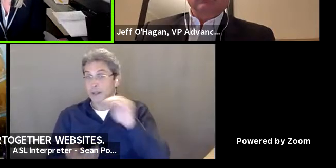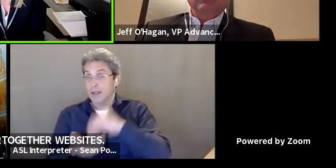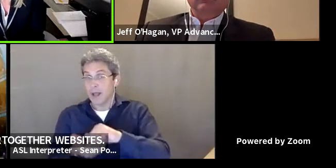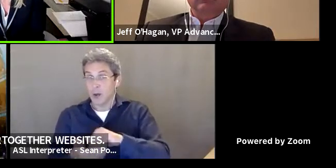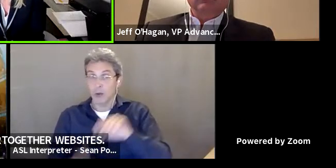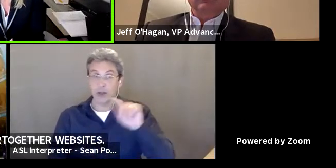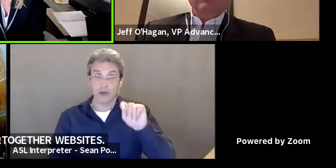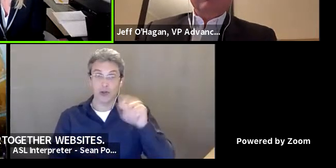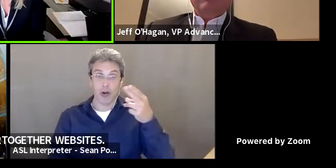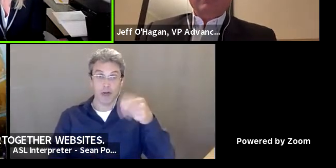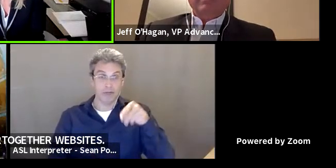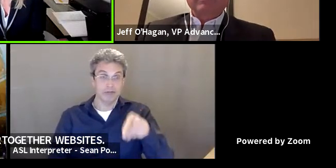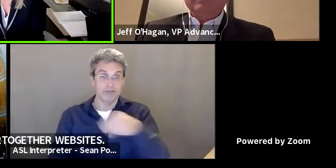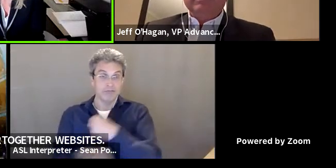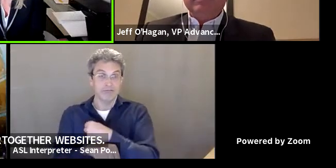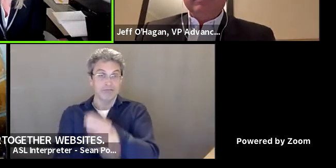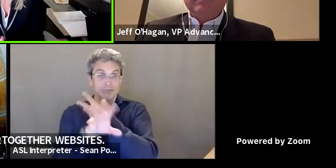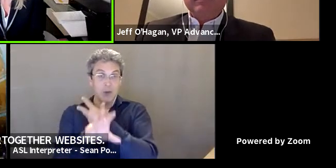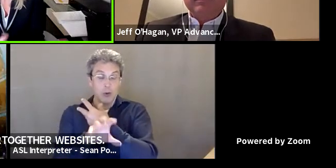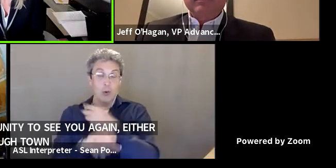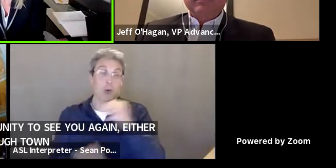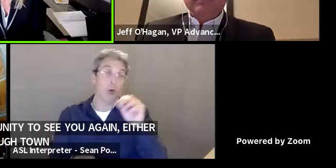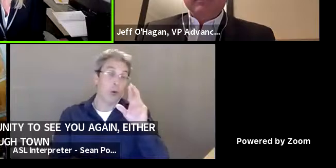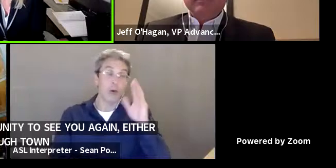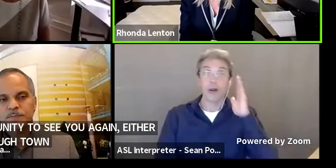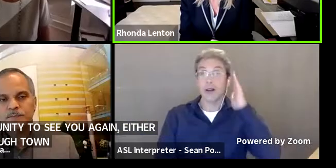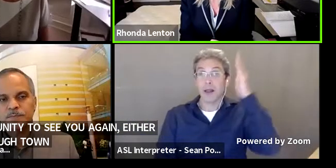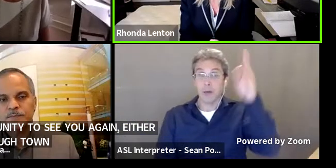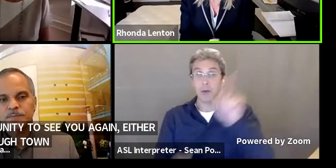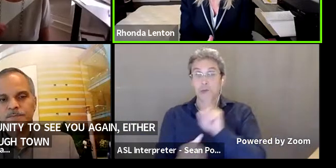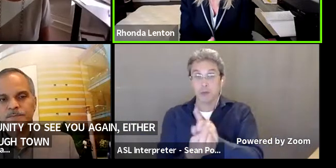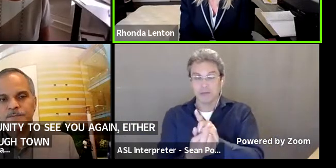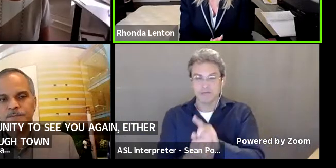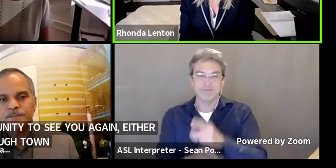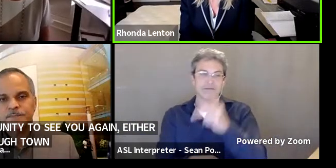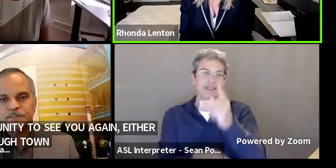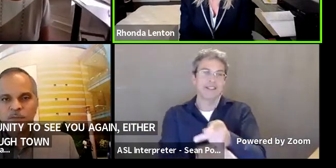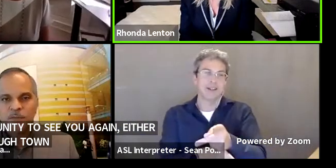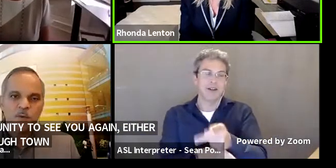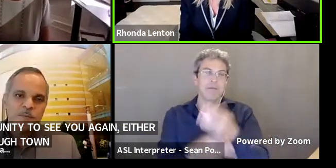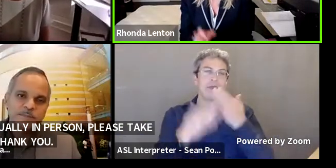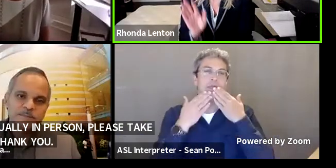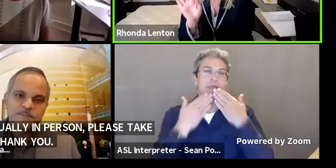hopefully eventually in person, please take care. Thank you.